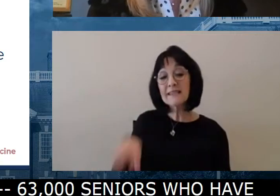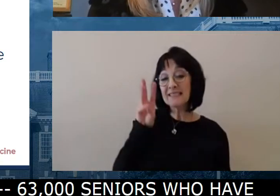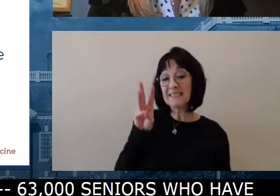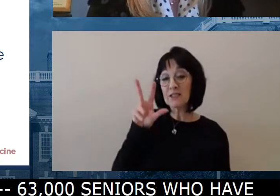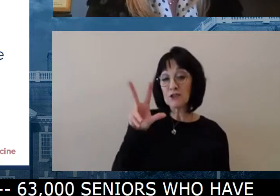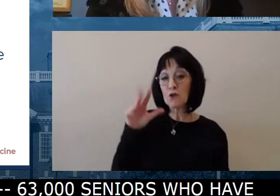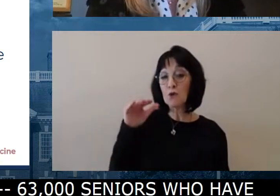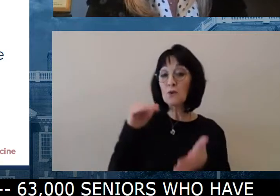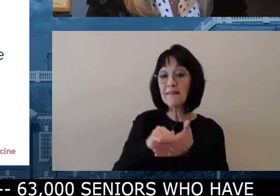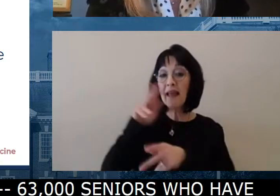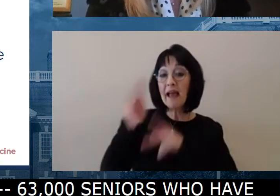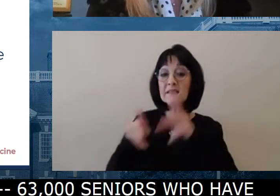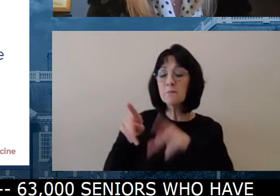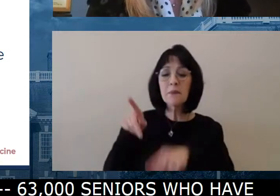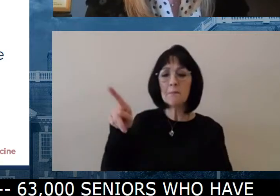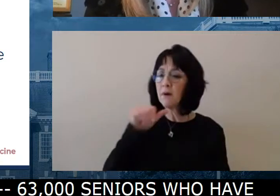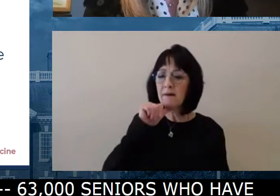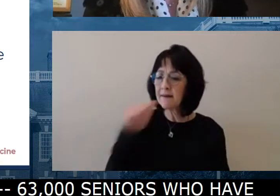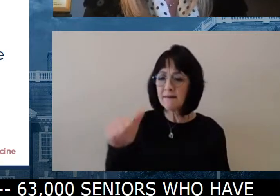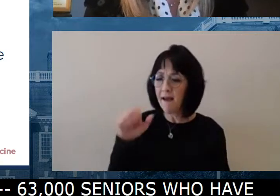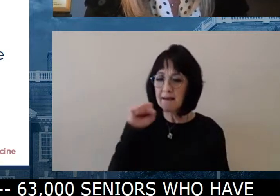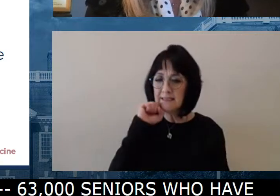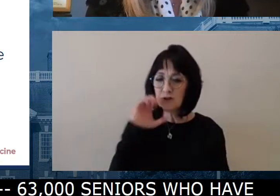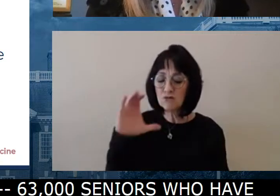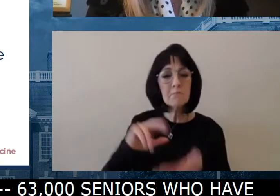that would be healthcare workers or